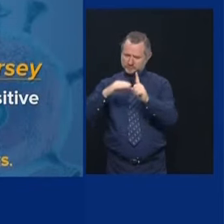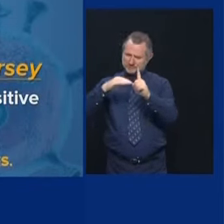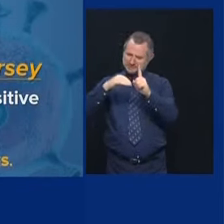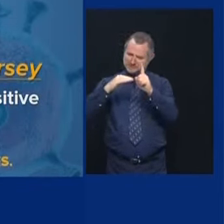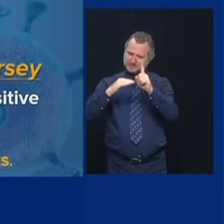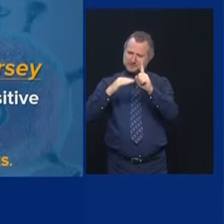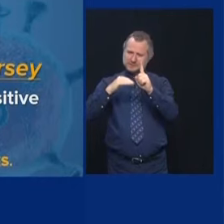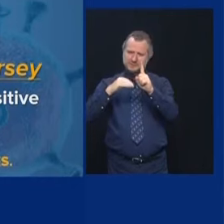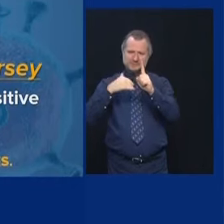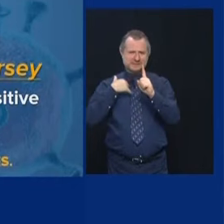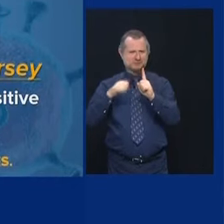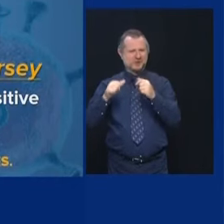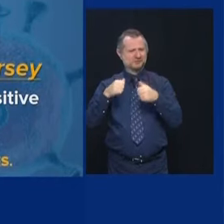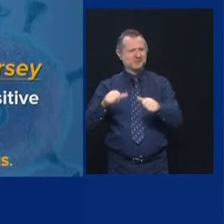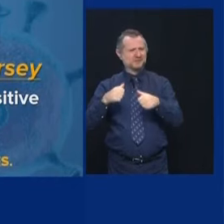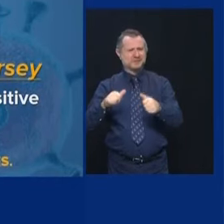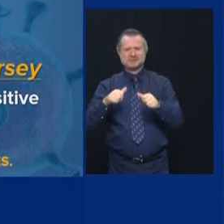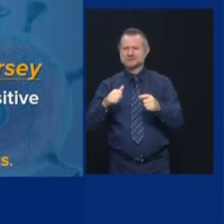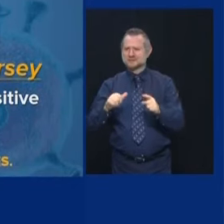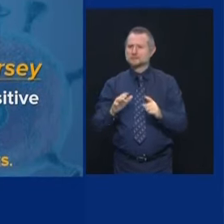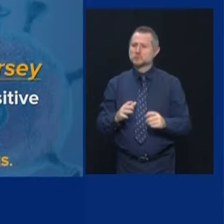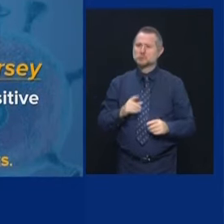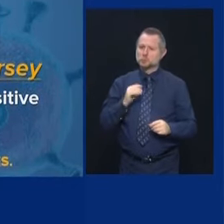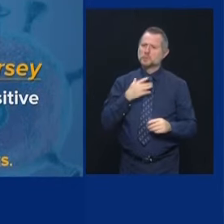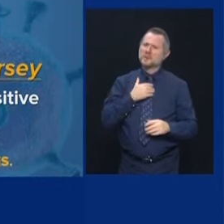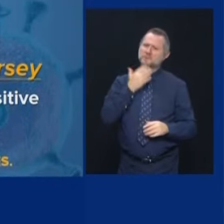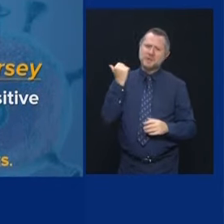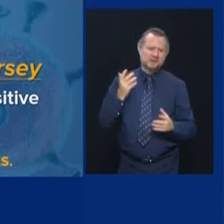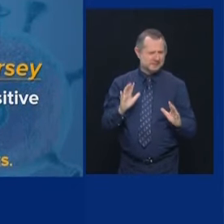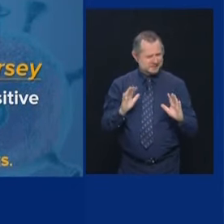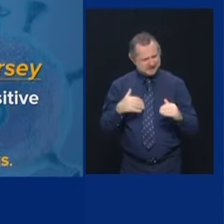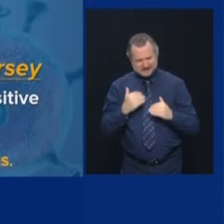raise the goal, and we do the best we can.